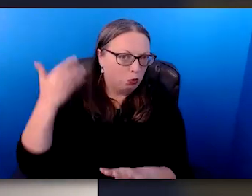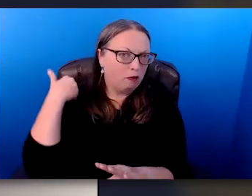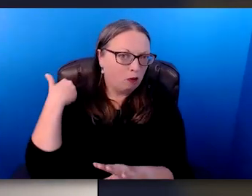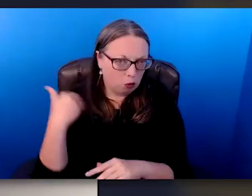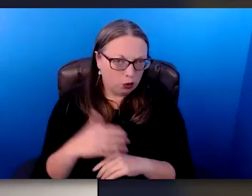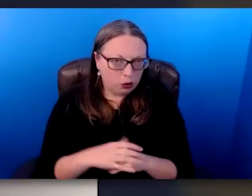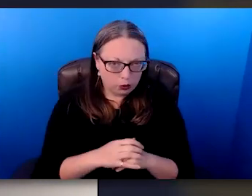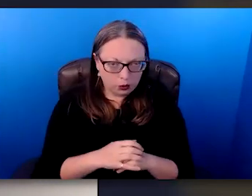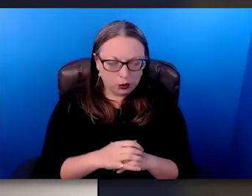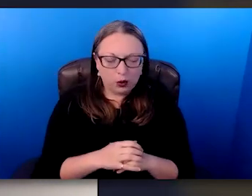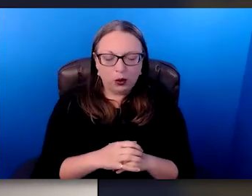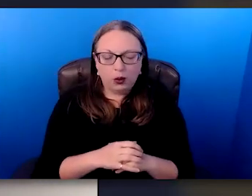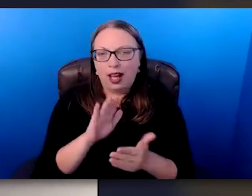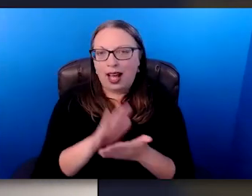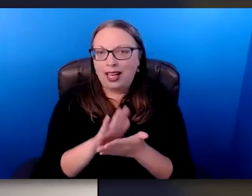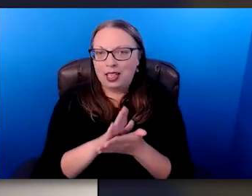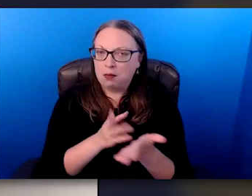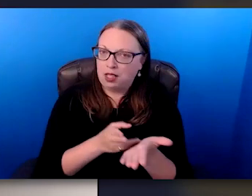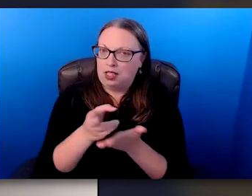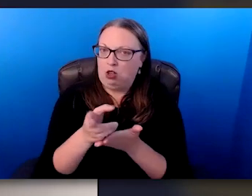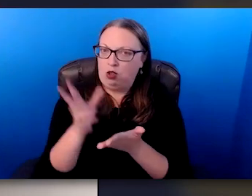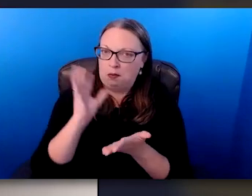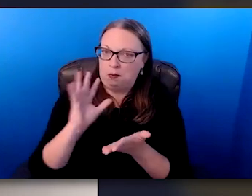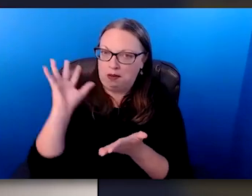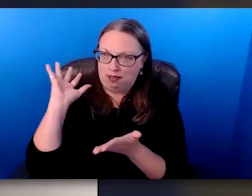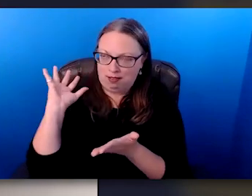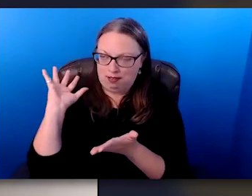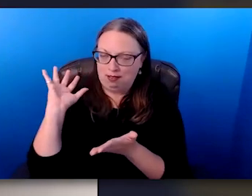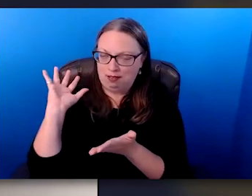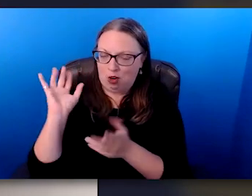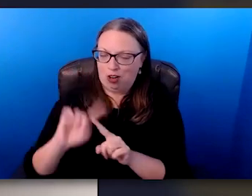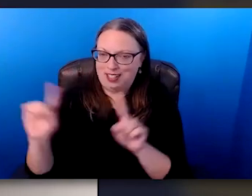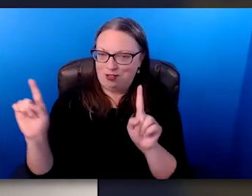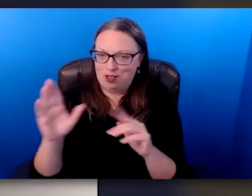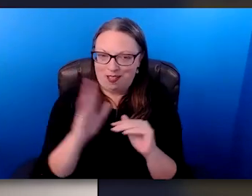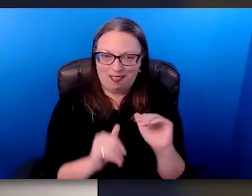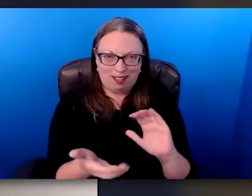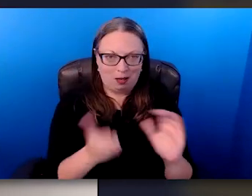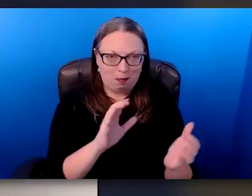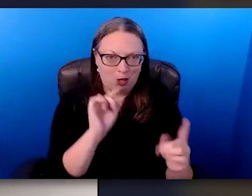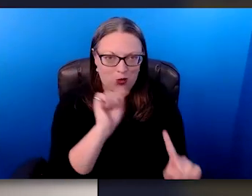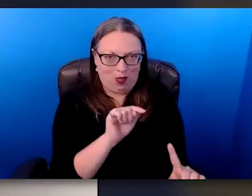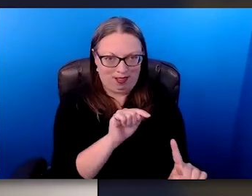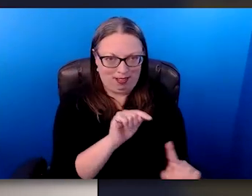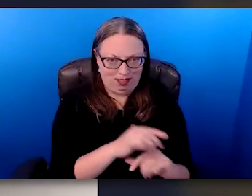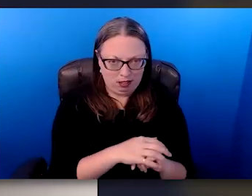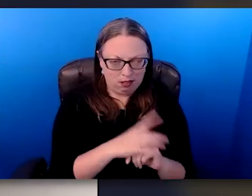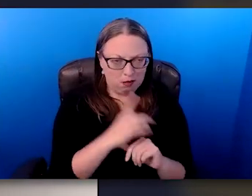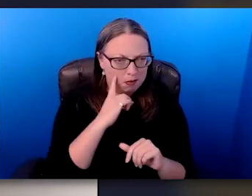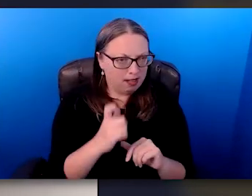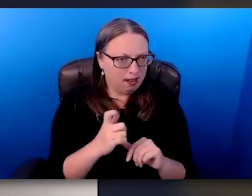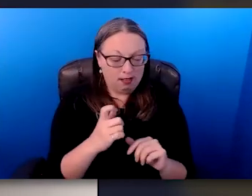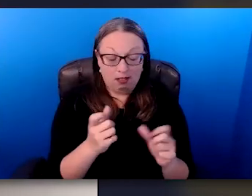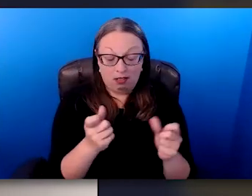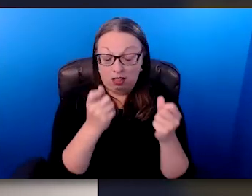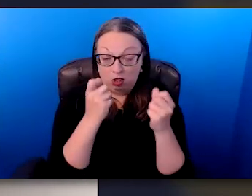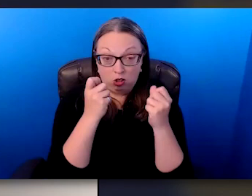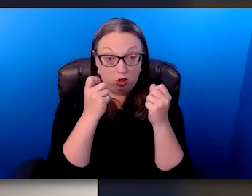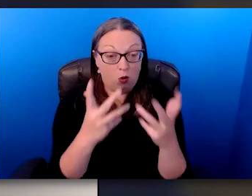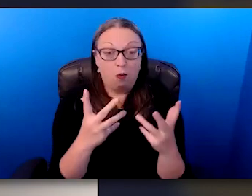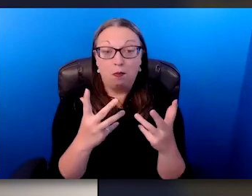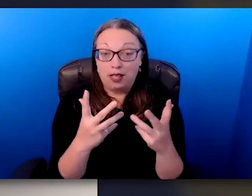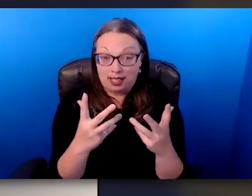I think academic integrity cases in the past are different than these kinds because of just the sheer numbers and the sheer volume